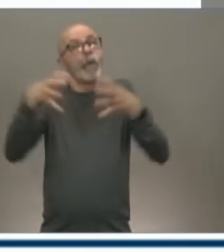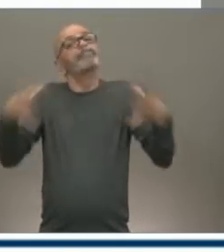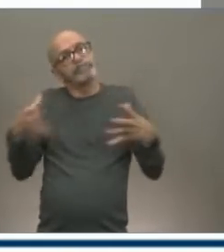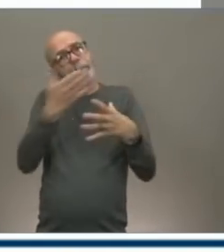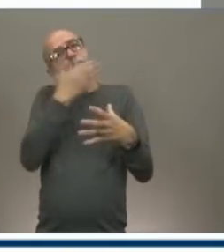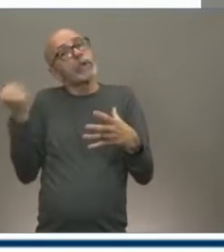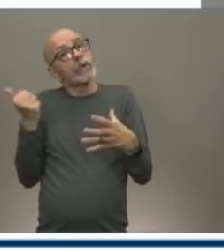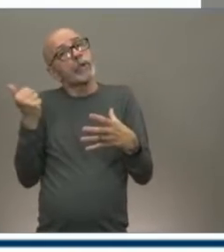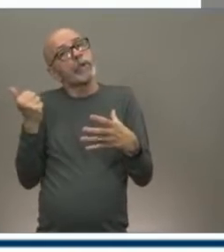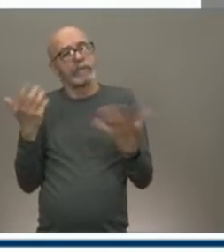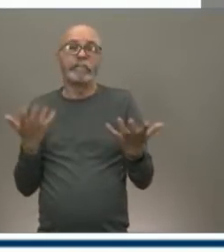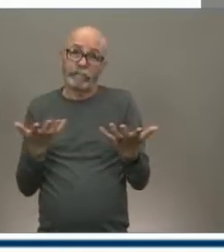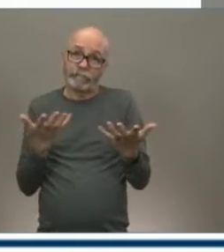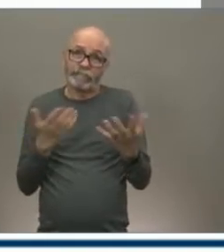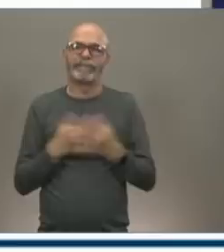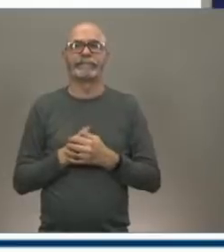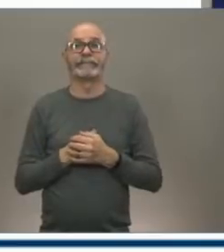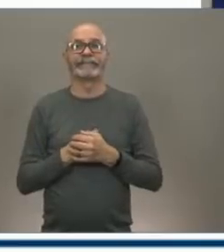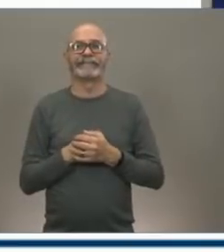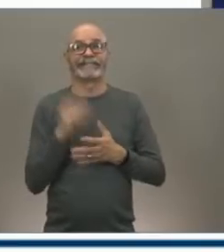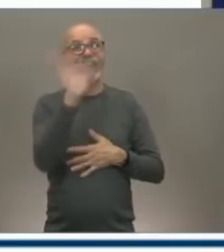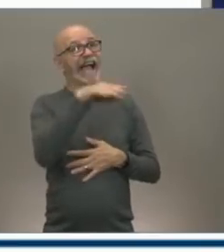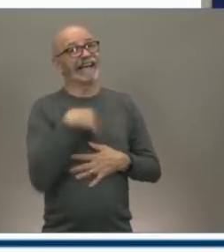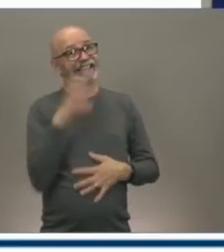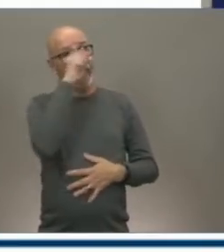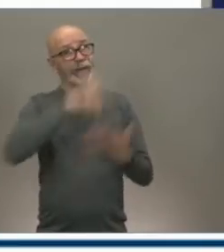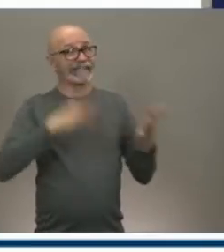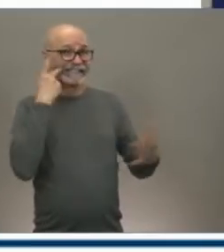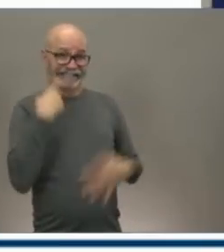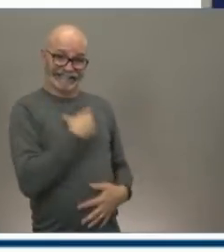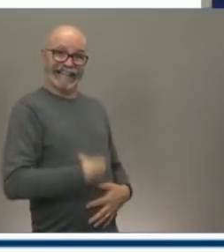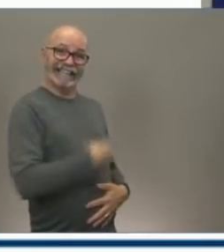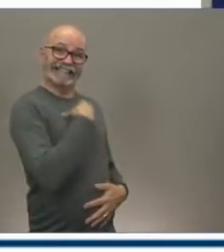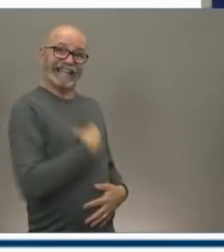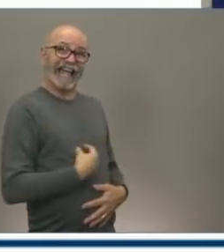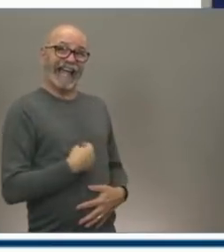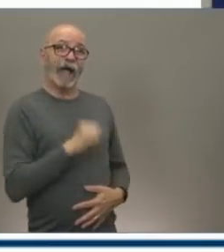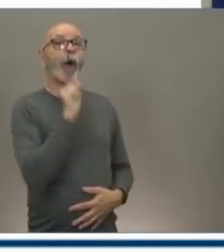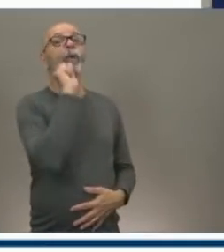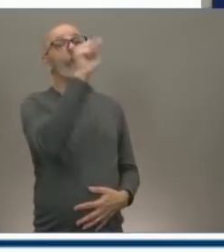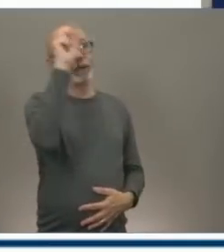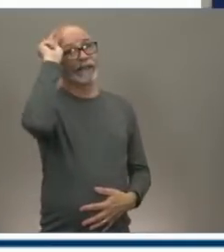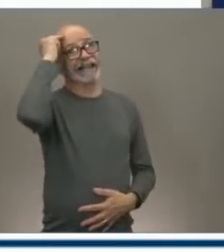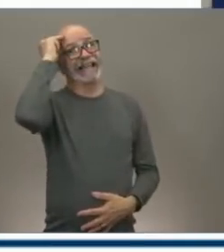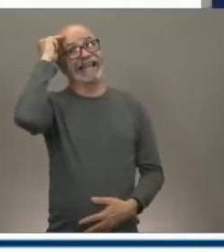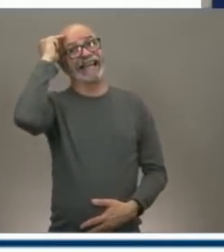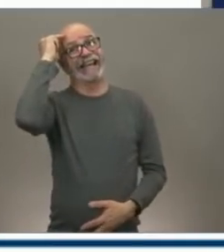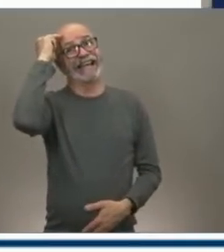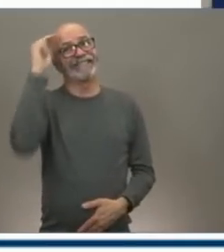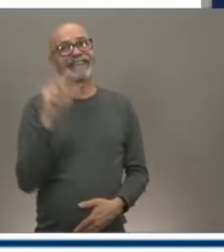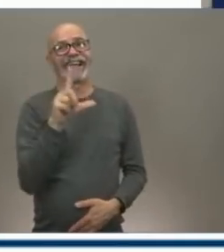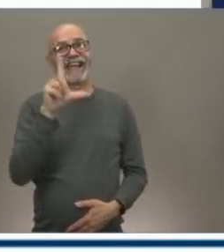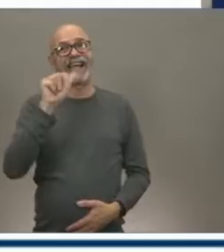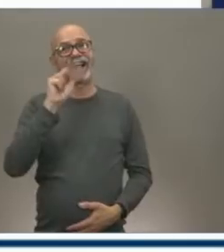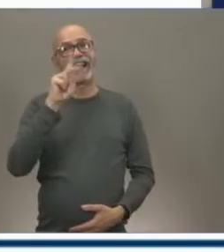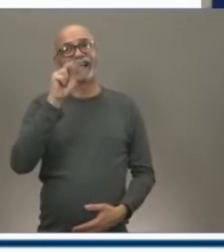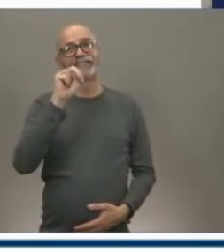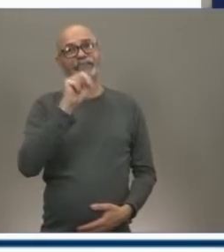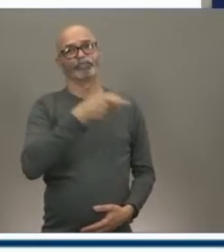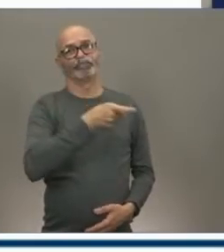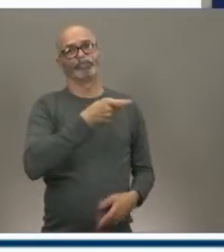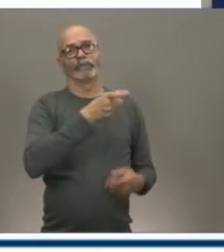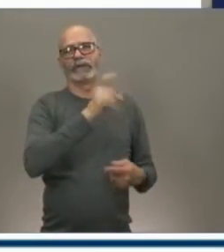mention that this tie that I got today, I got it from your nephews, Landon and Jackson. So I wanted to let you know that, and